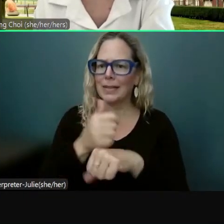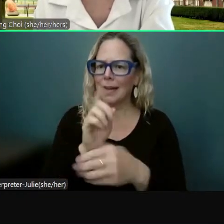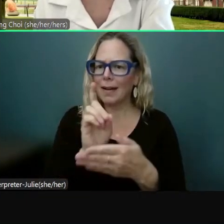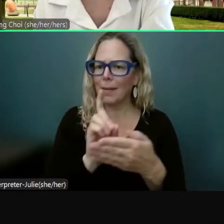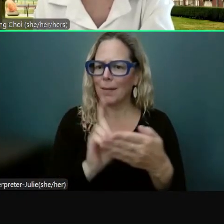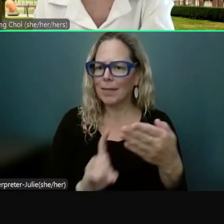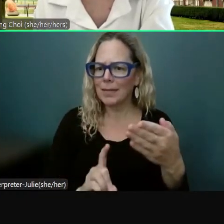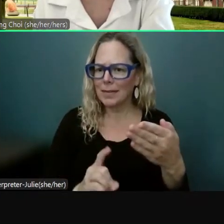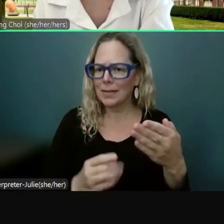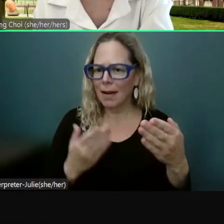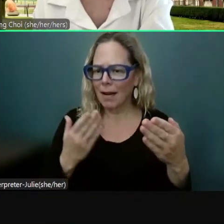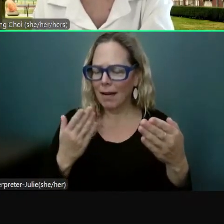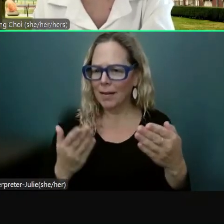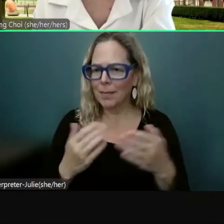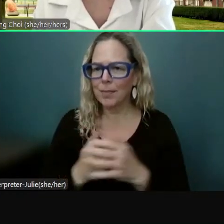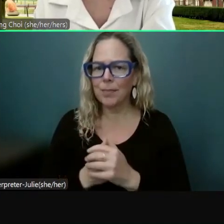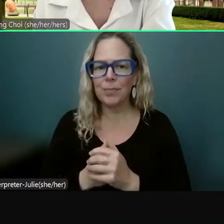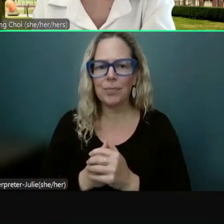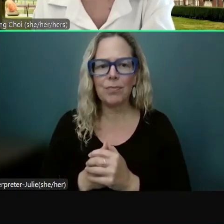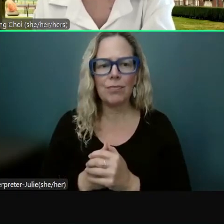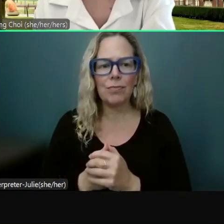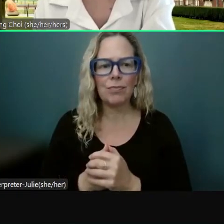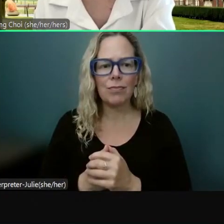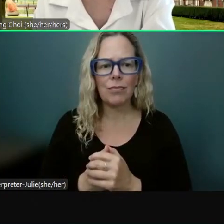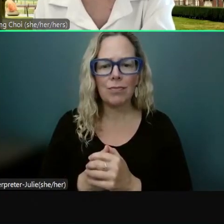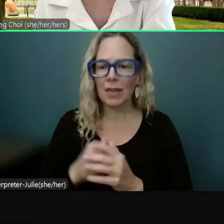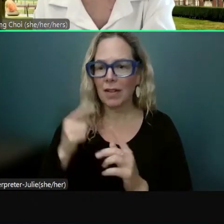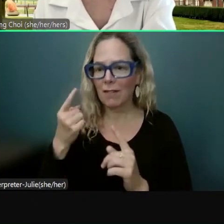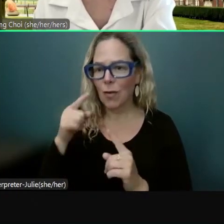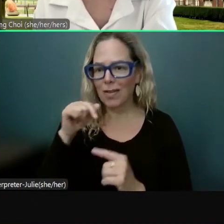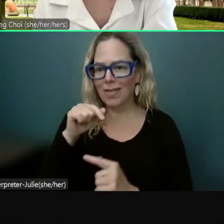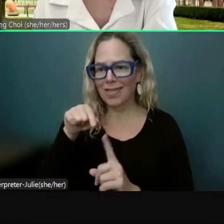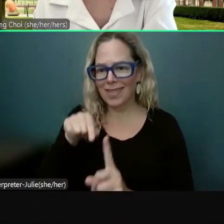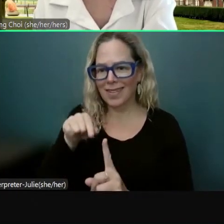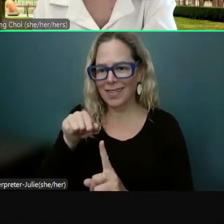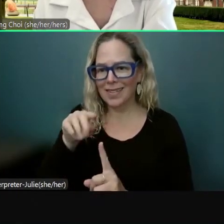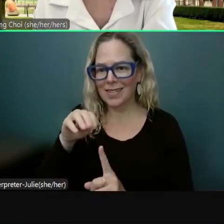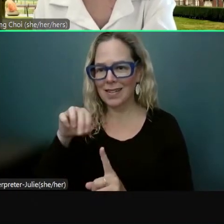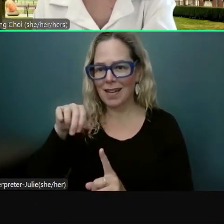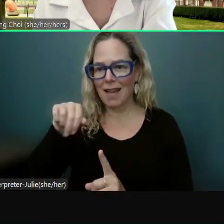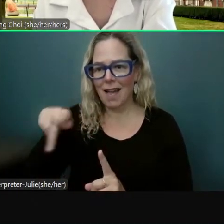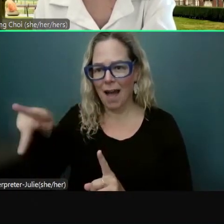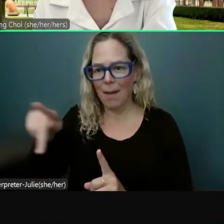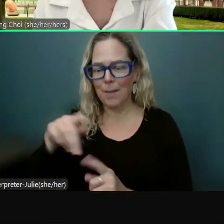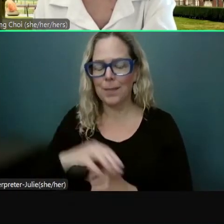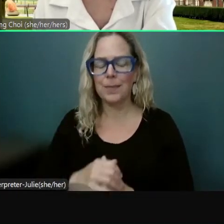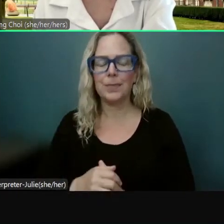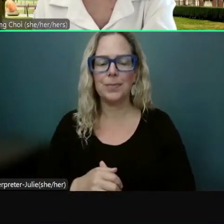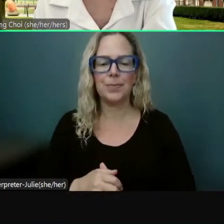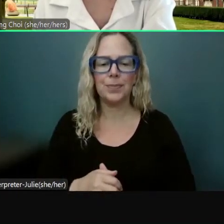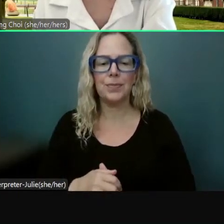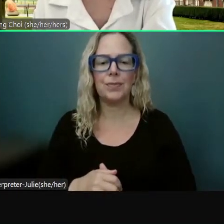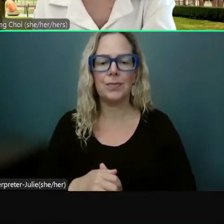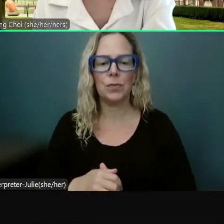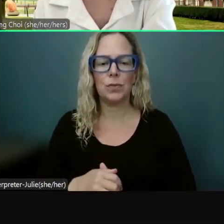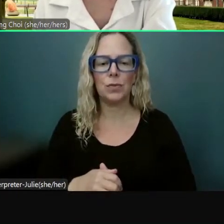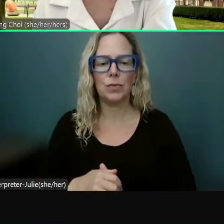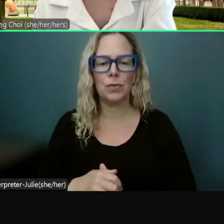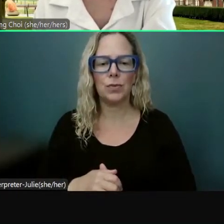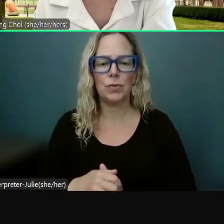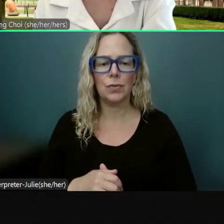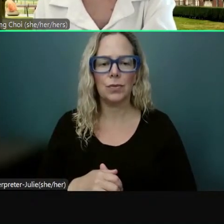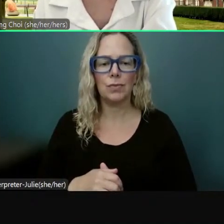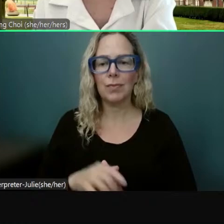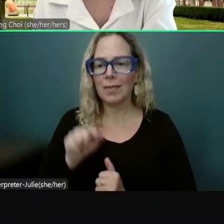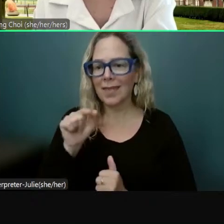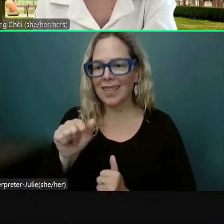our developed mobile health application. So by looking into this